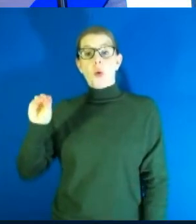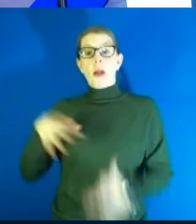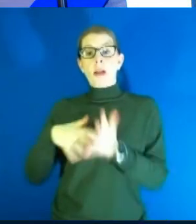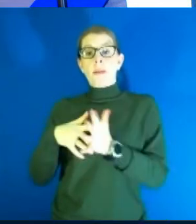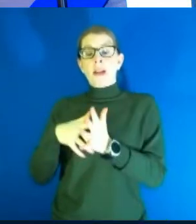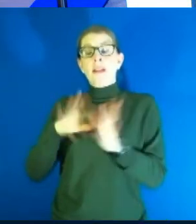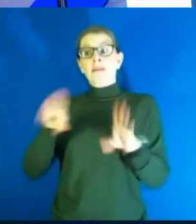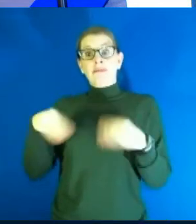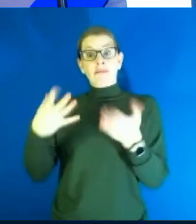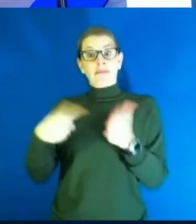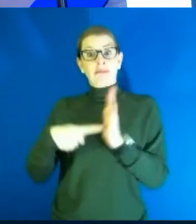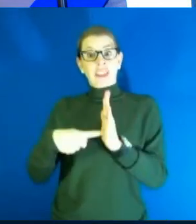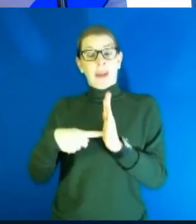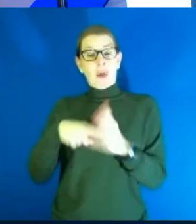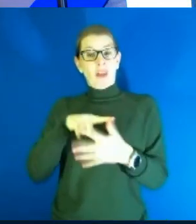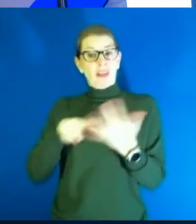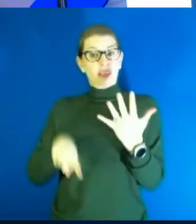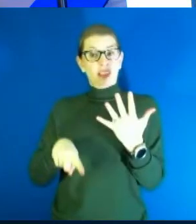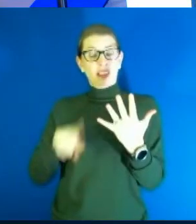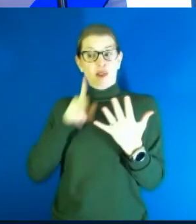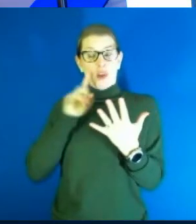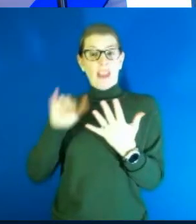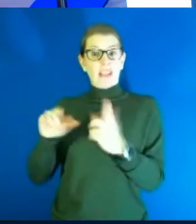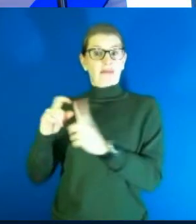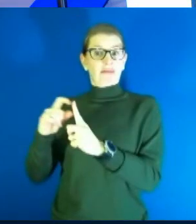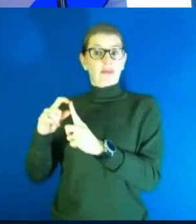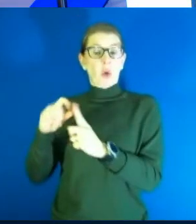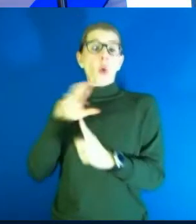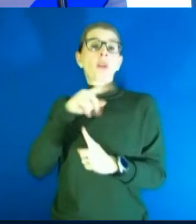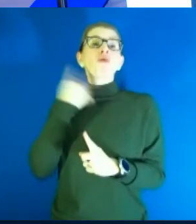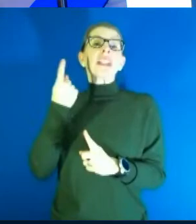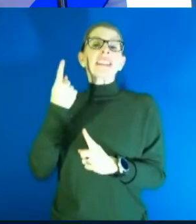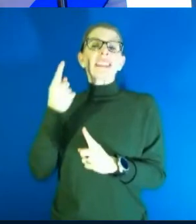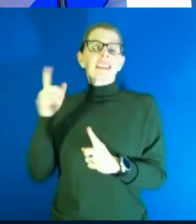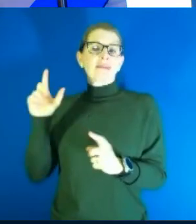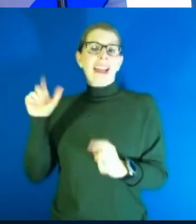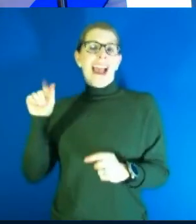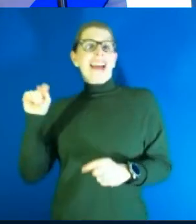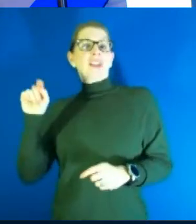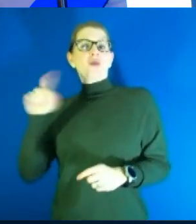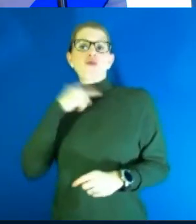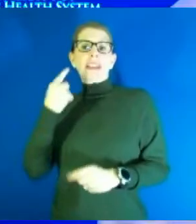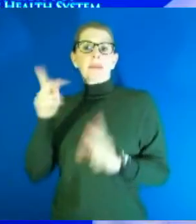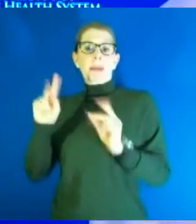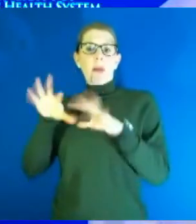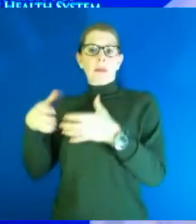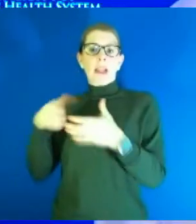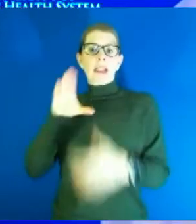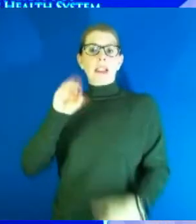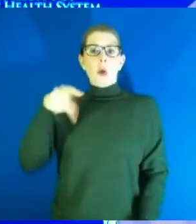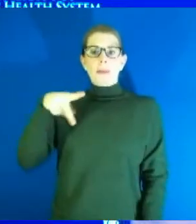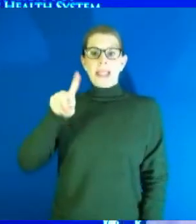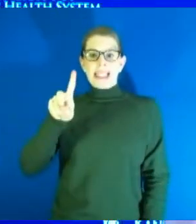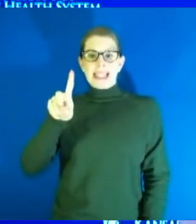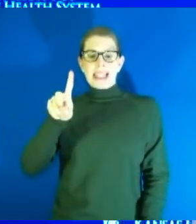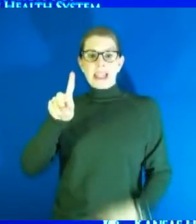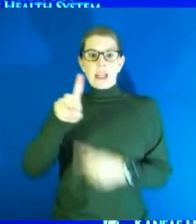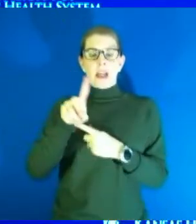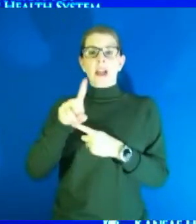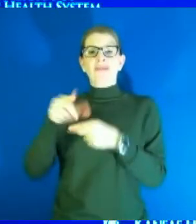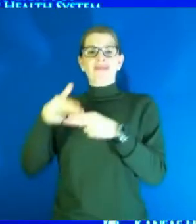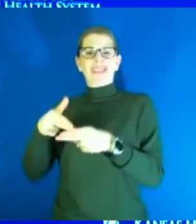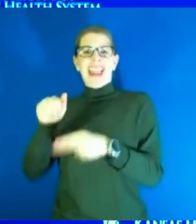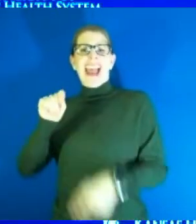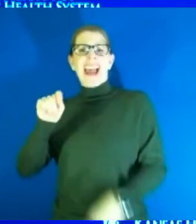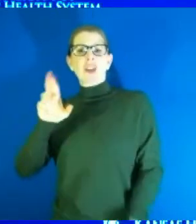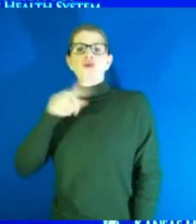what immunocompromised is, or maybe people at risk, which is, I think, what people mean by that? Yeah, I think COPD would be more of a person at risk because it does affect